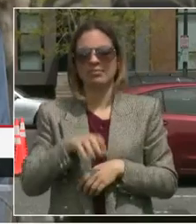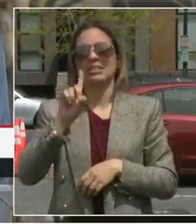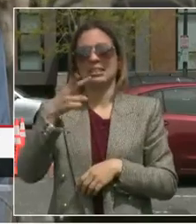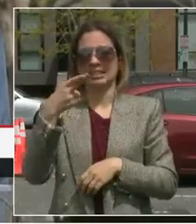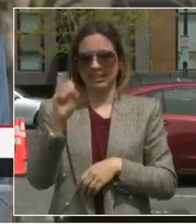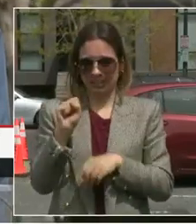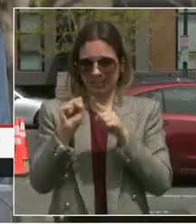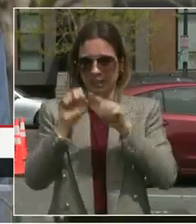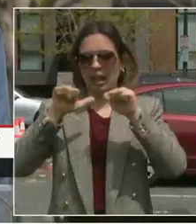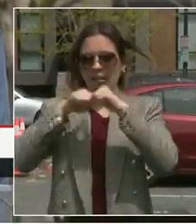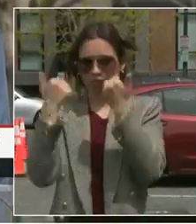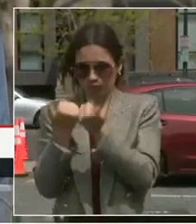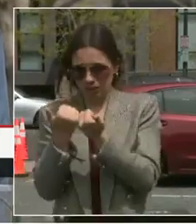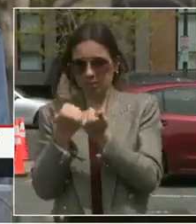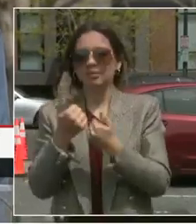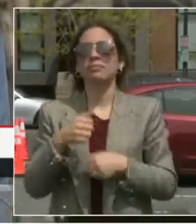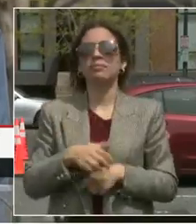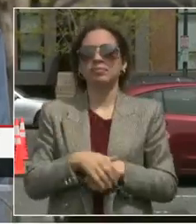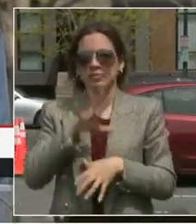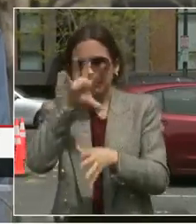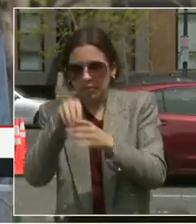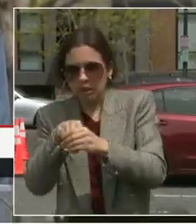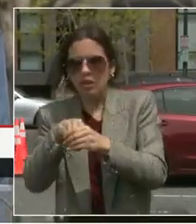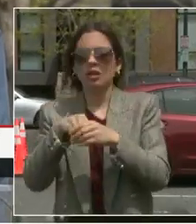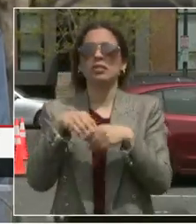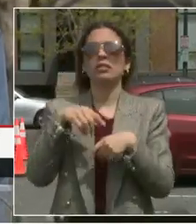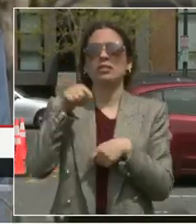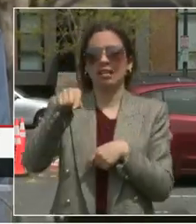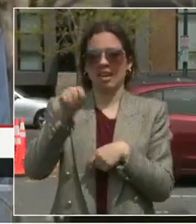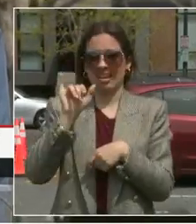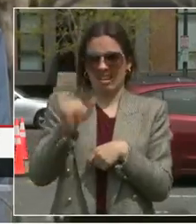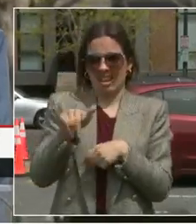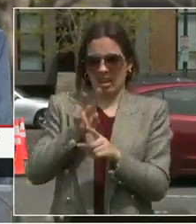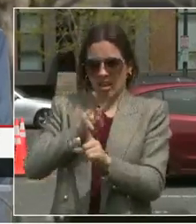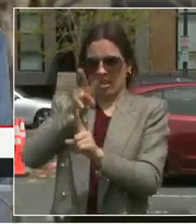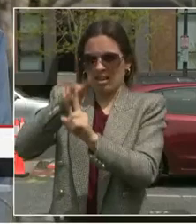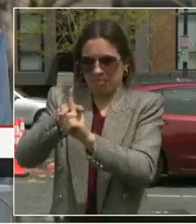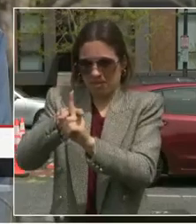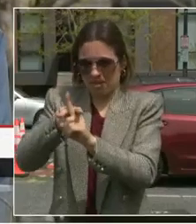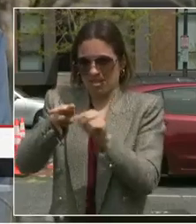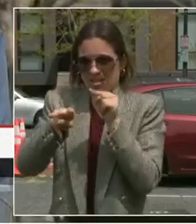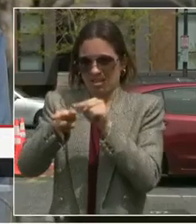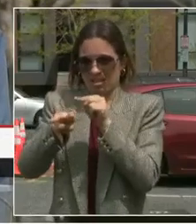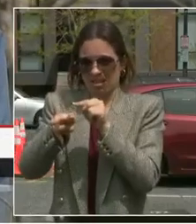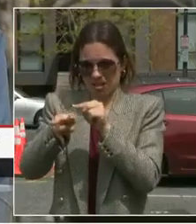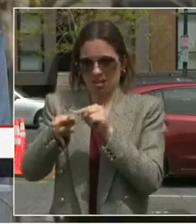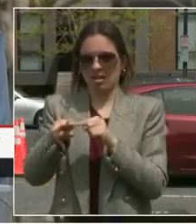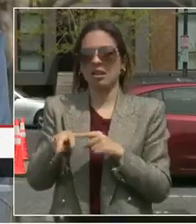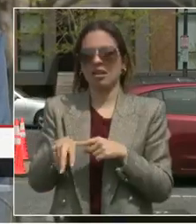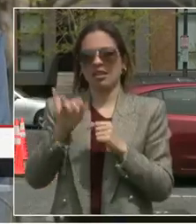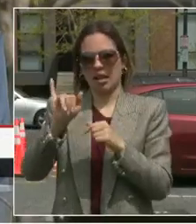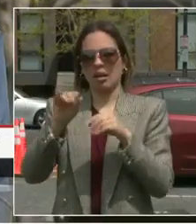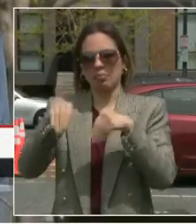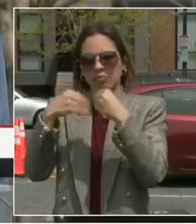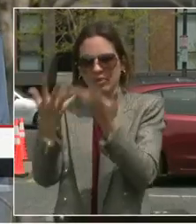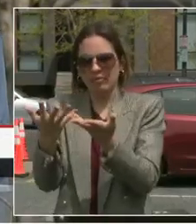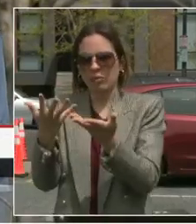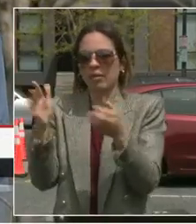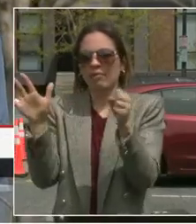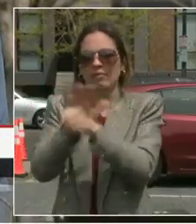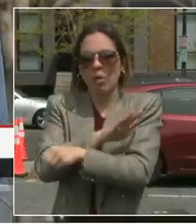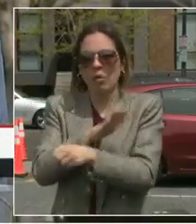agency, of course, assigns individuals for wraparounds to provide wraparound